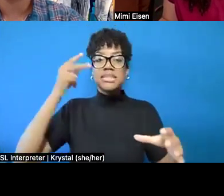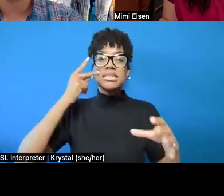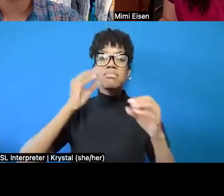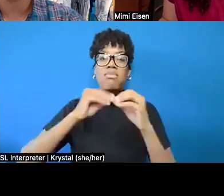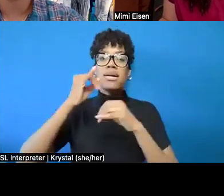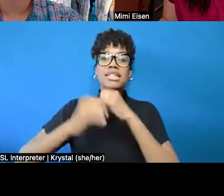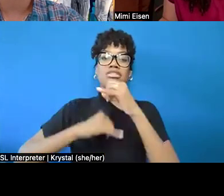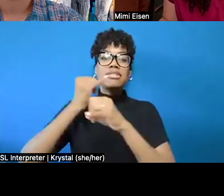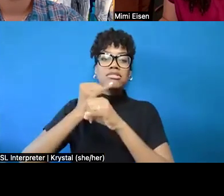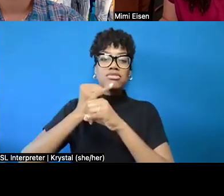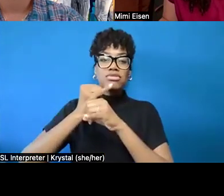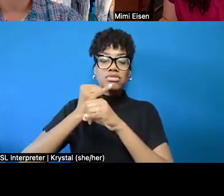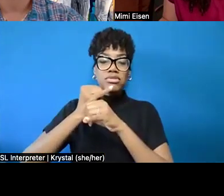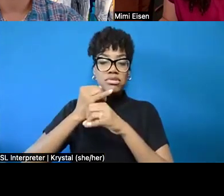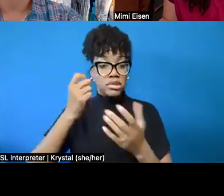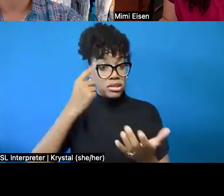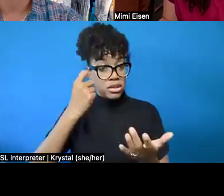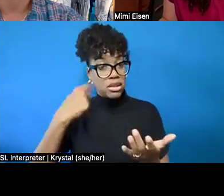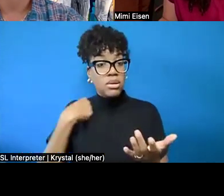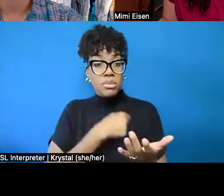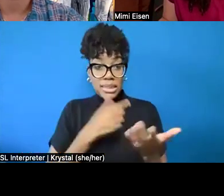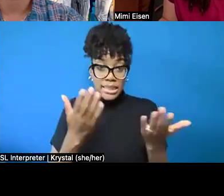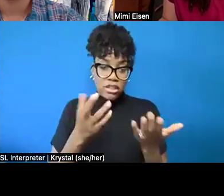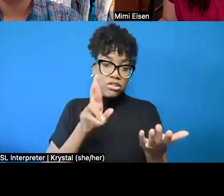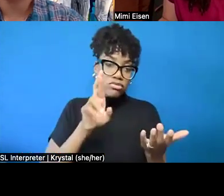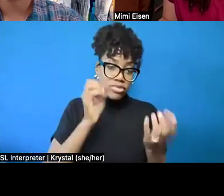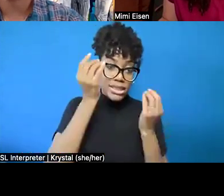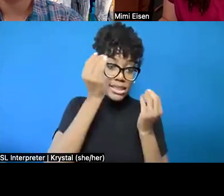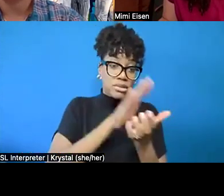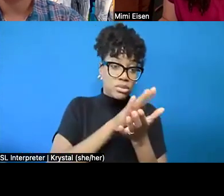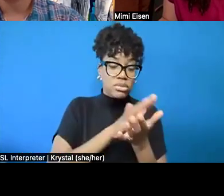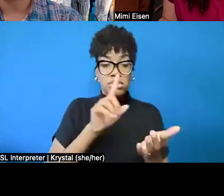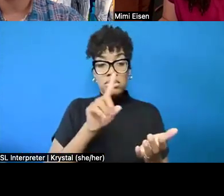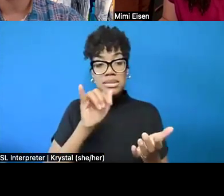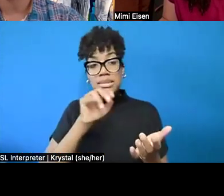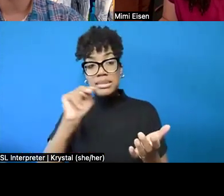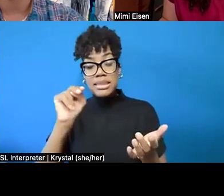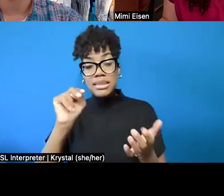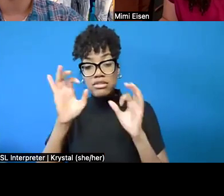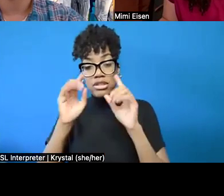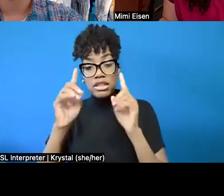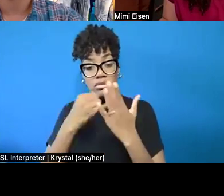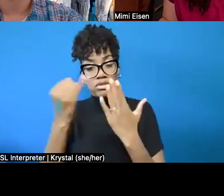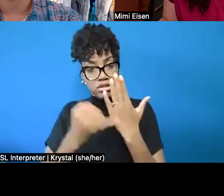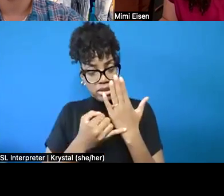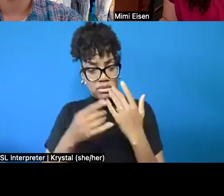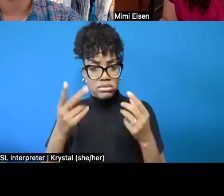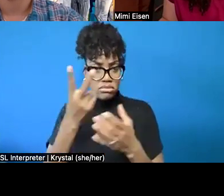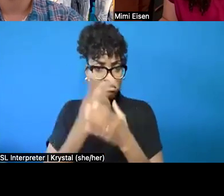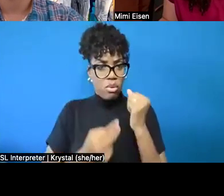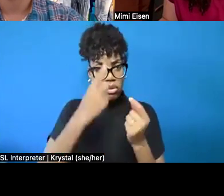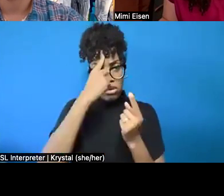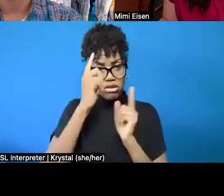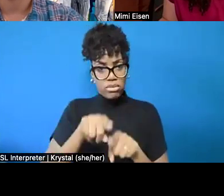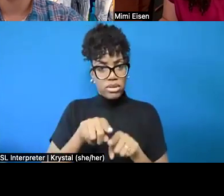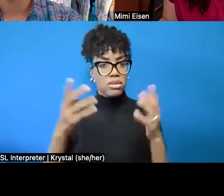at Zen Education Project is that it's important to see the history of the American Revolution in the international context as